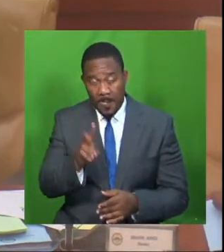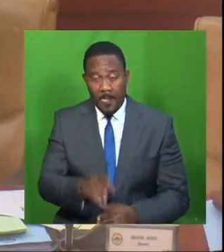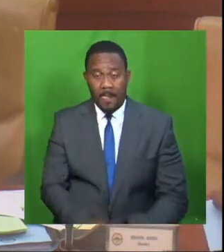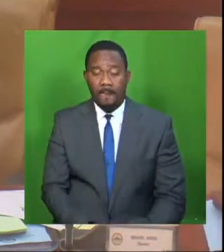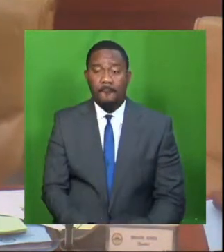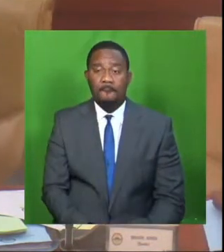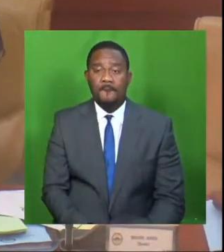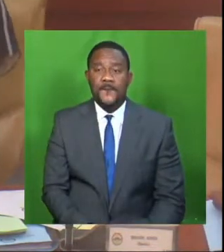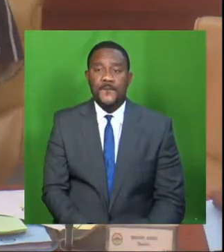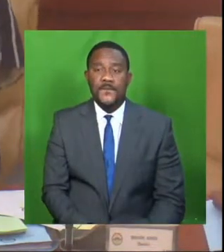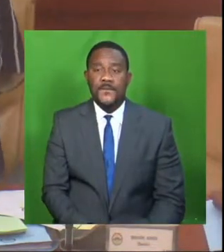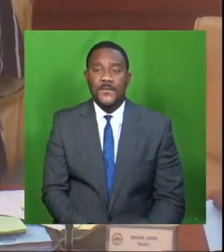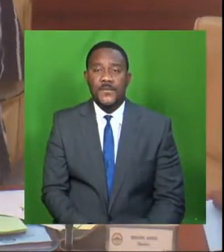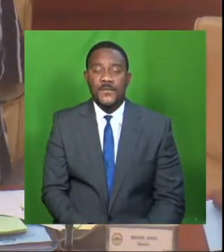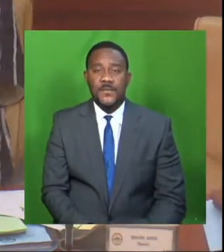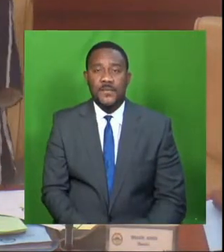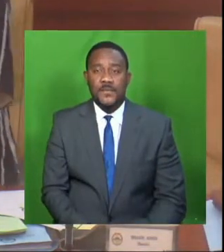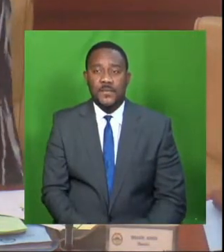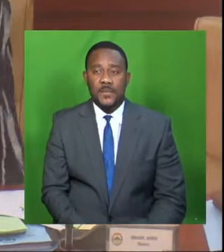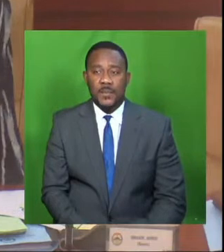report.